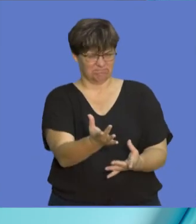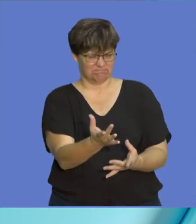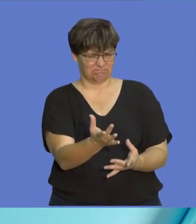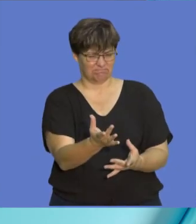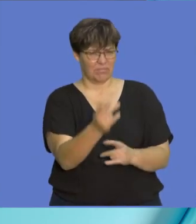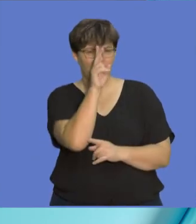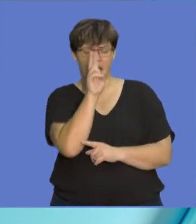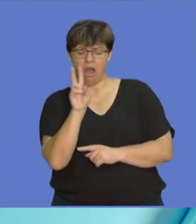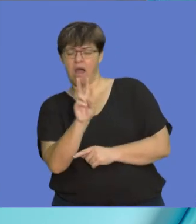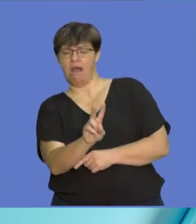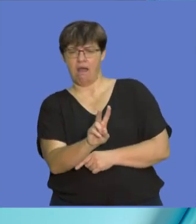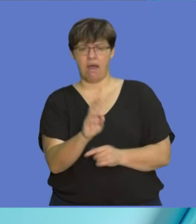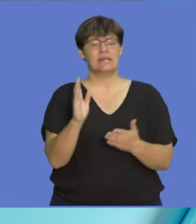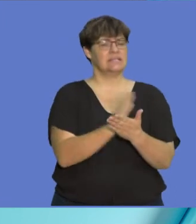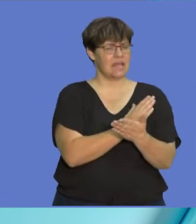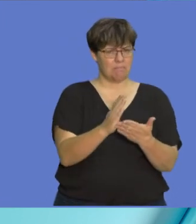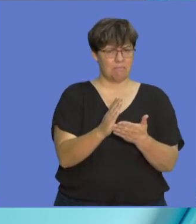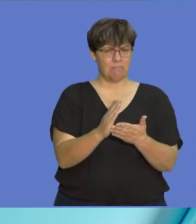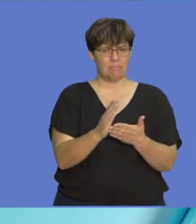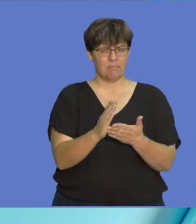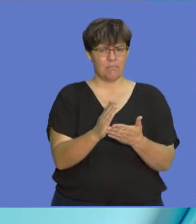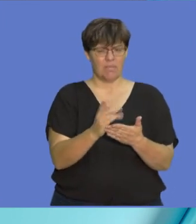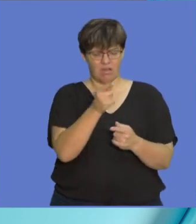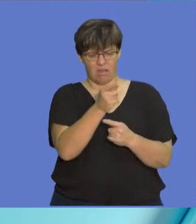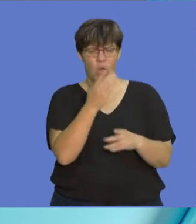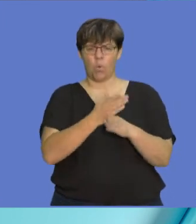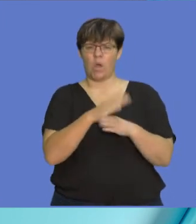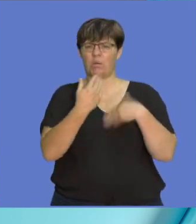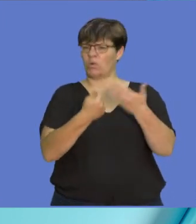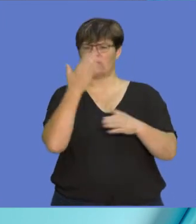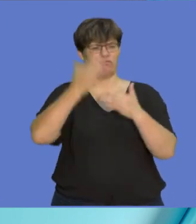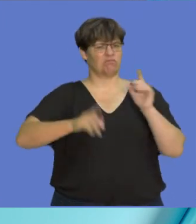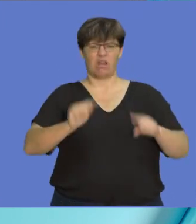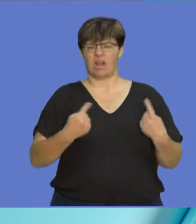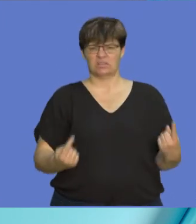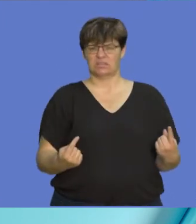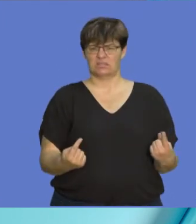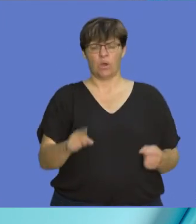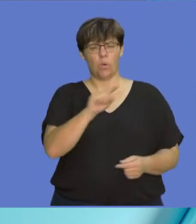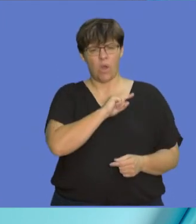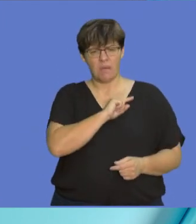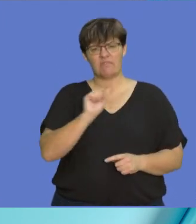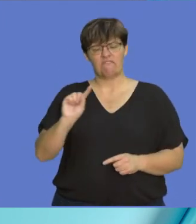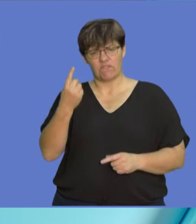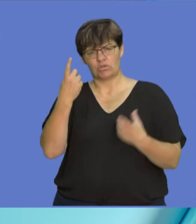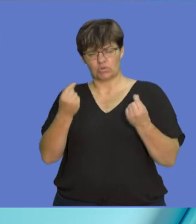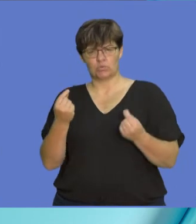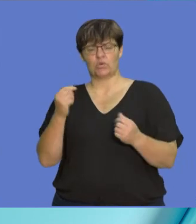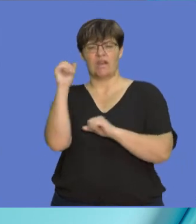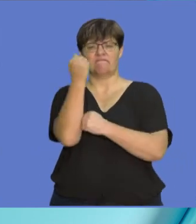that sometimes you can't complete the work in process until you haven't done the factory overheads